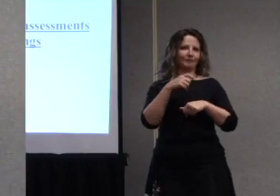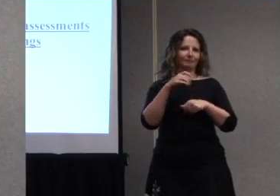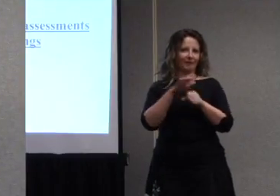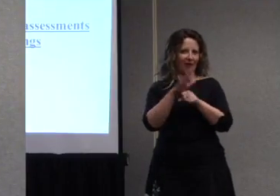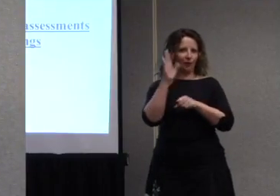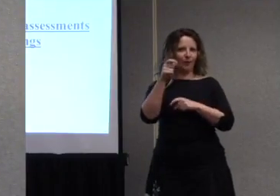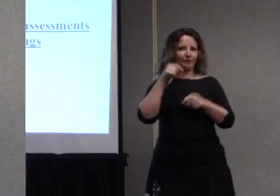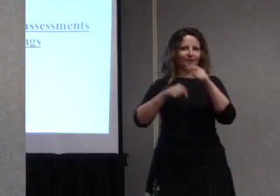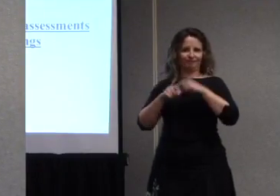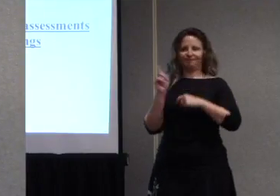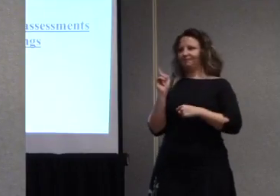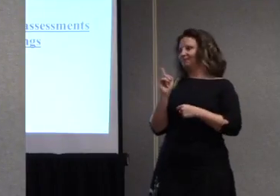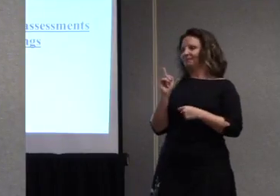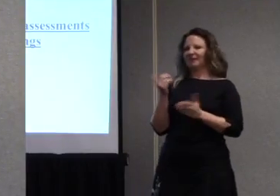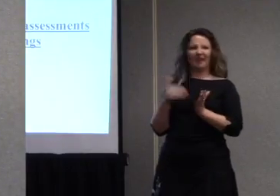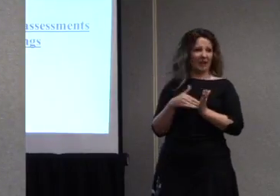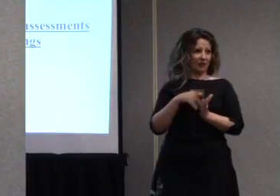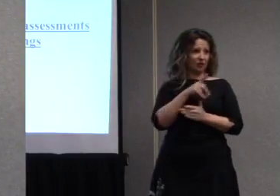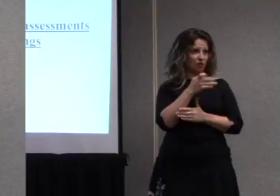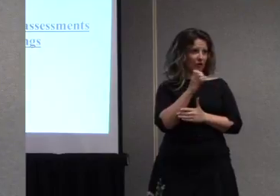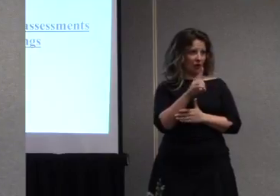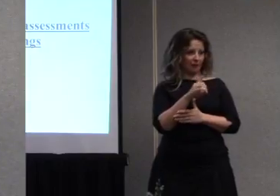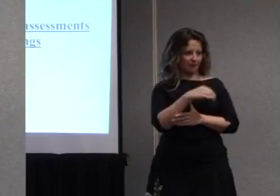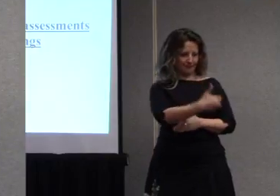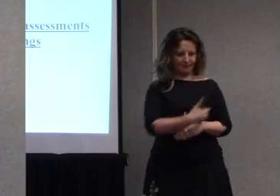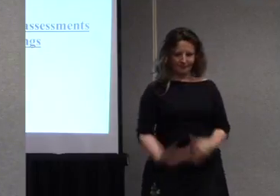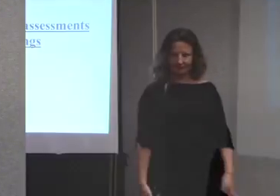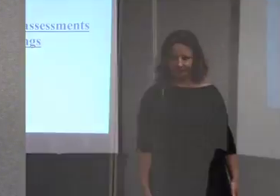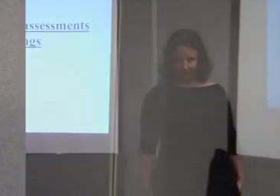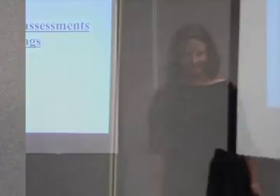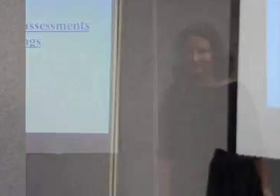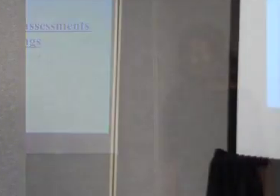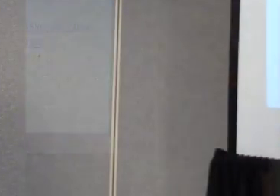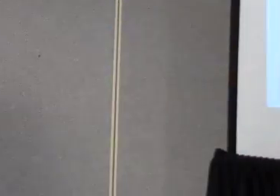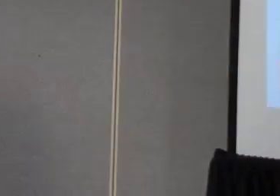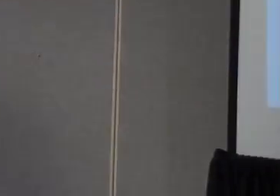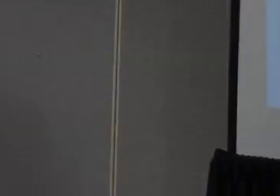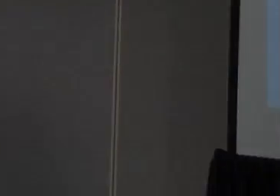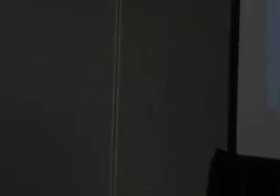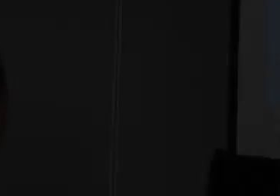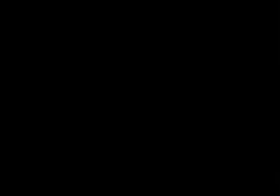Okay, at the end we'll come back into that. Jared, good, thank you.